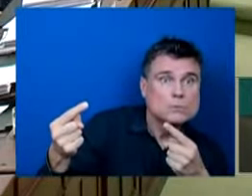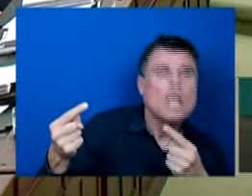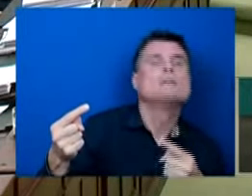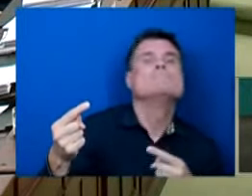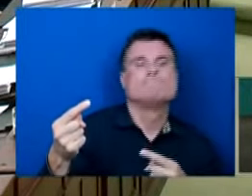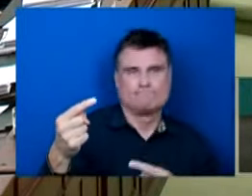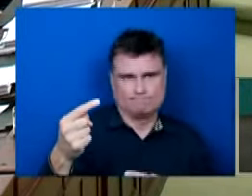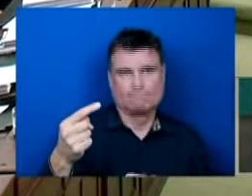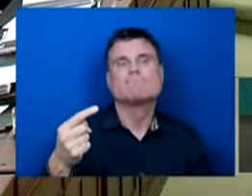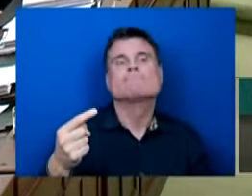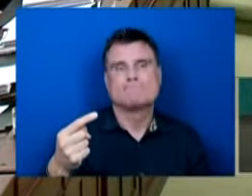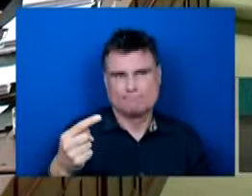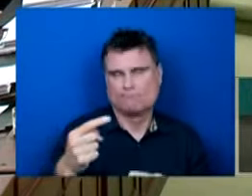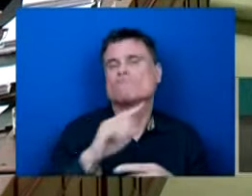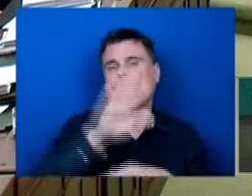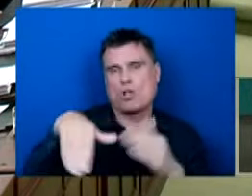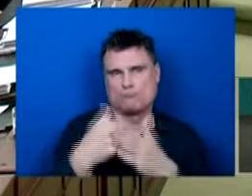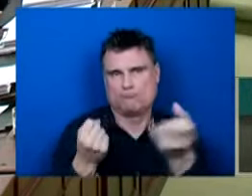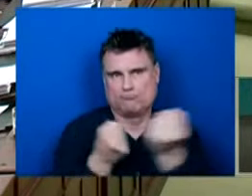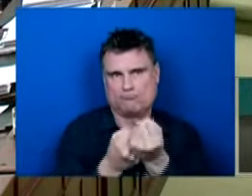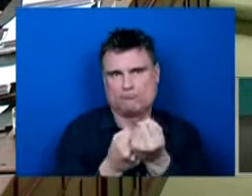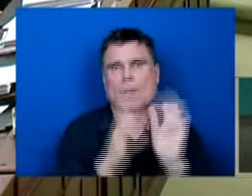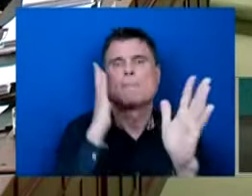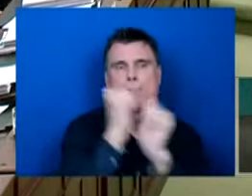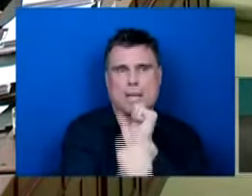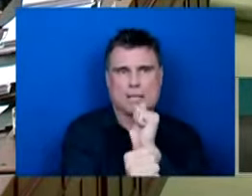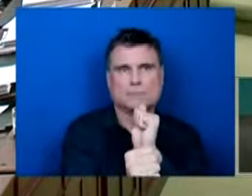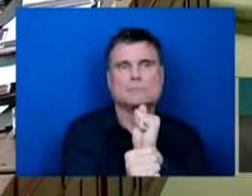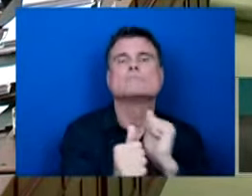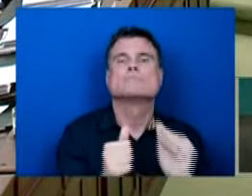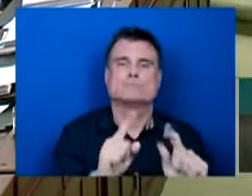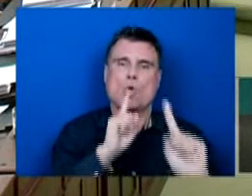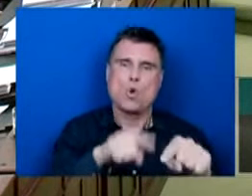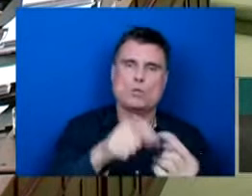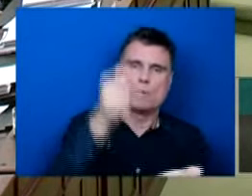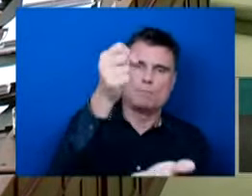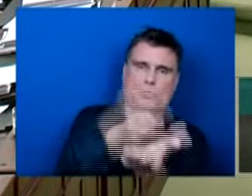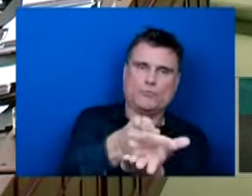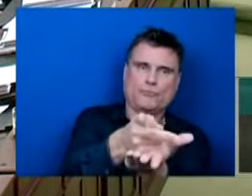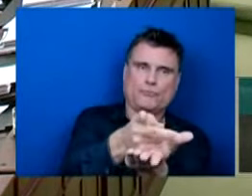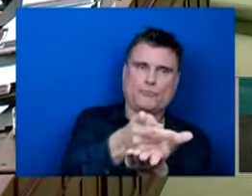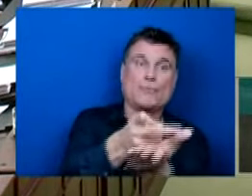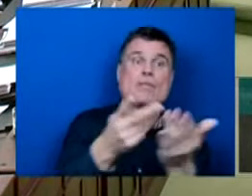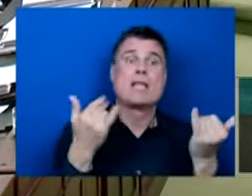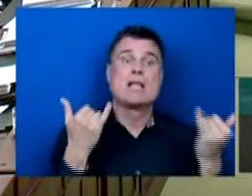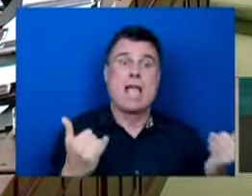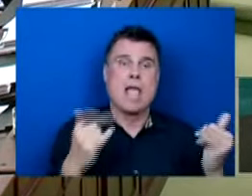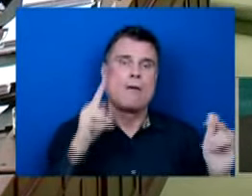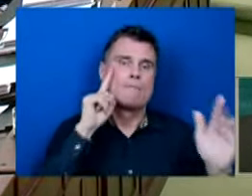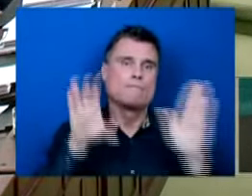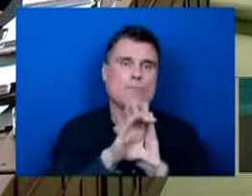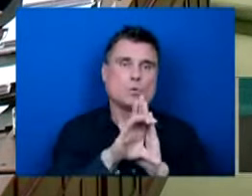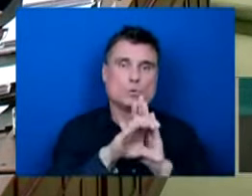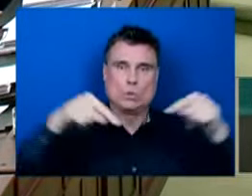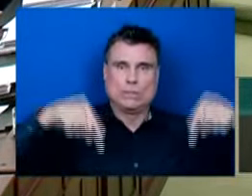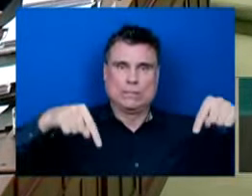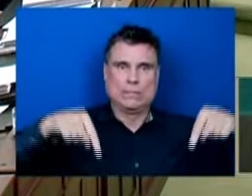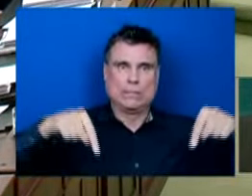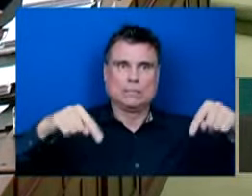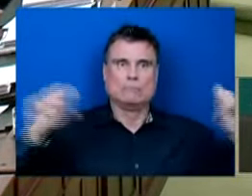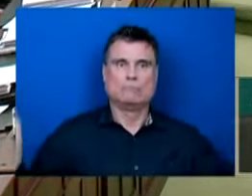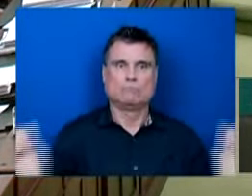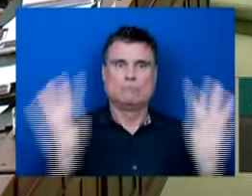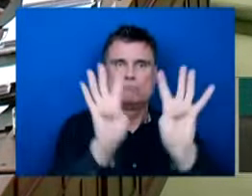is carried and so ordered. We will take a photo in less than 3 minutes right here for those members who would like to do that